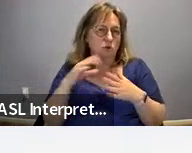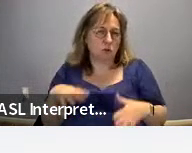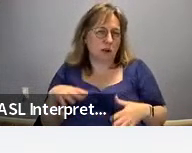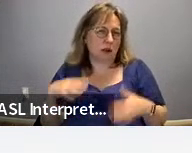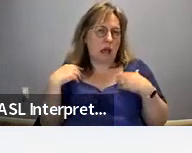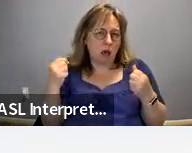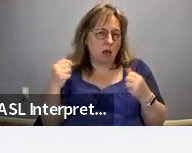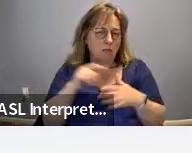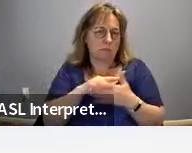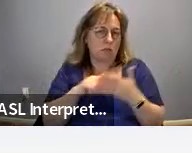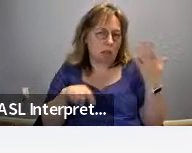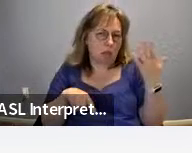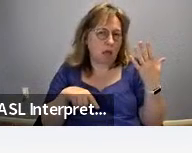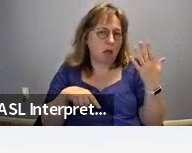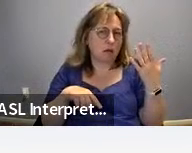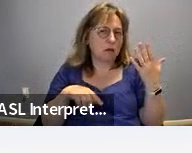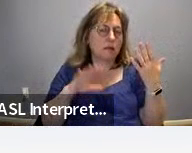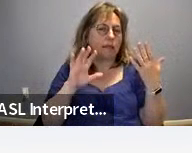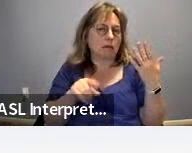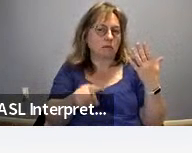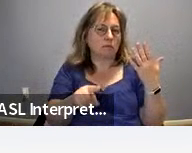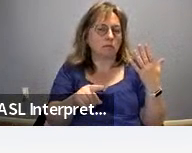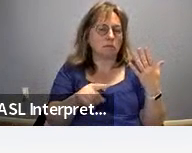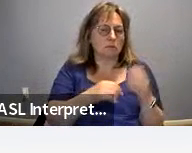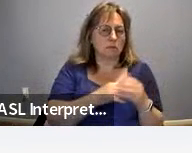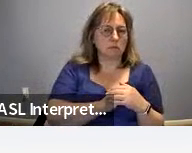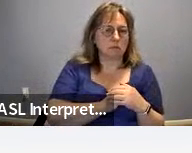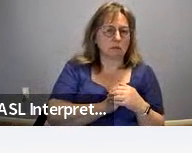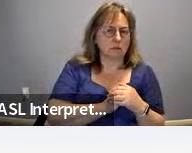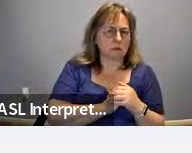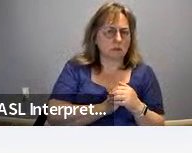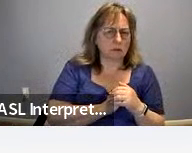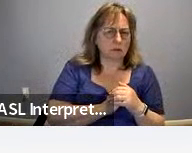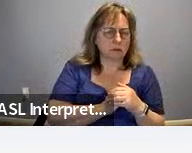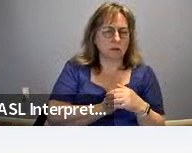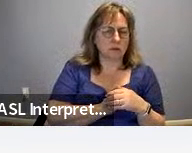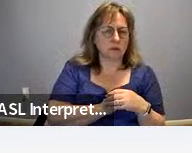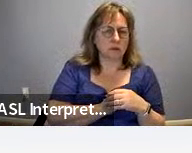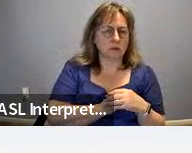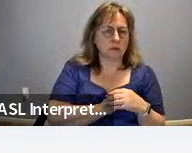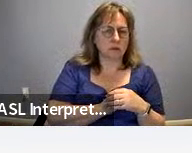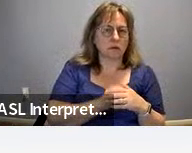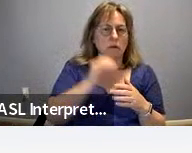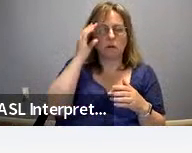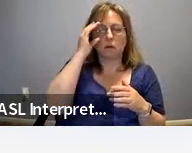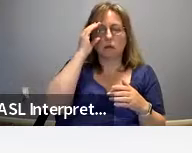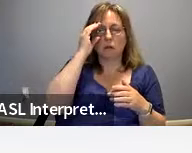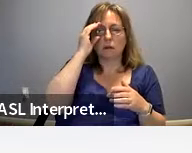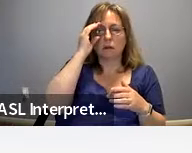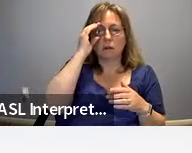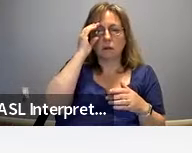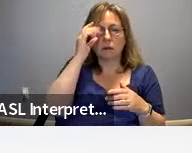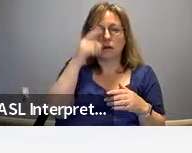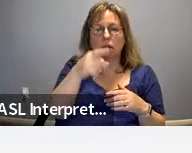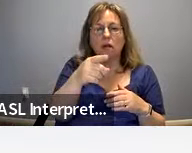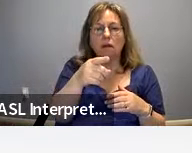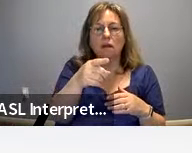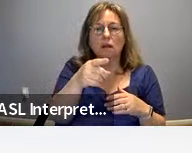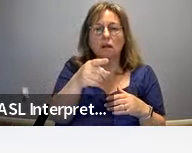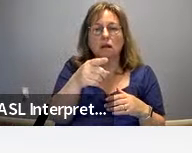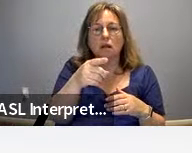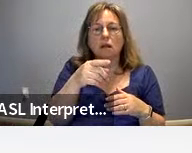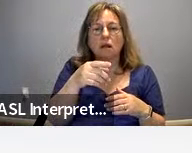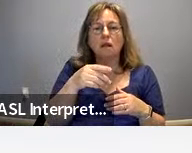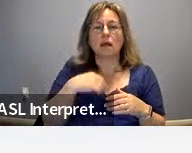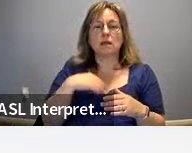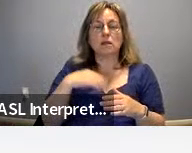through these because there are a couple of areas I want to point out. So over here on the right is this step process. You can step through